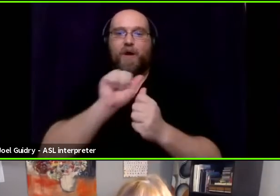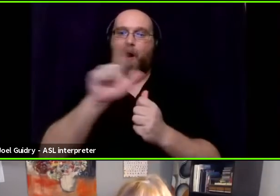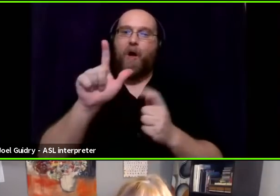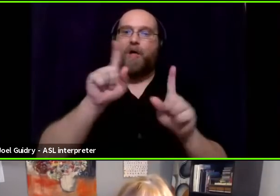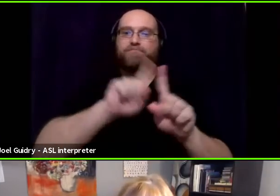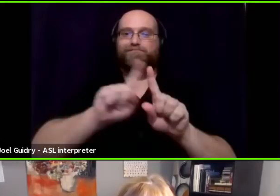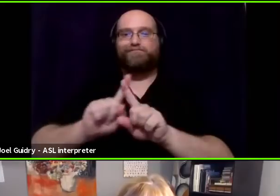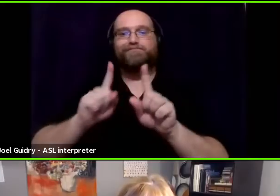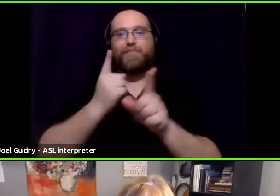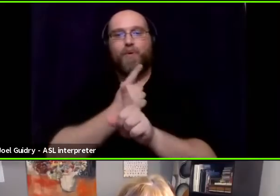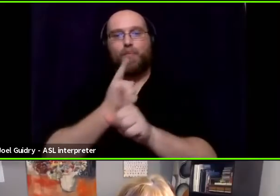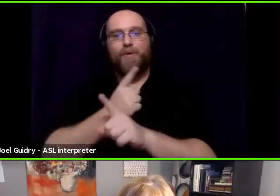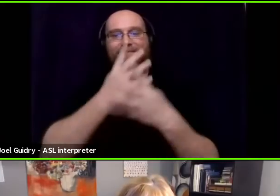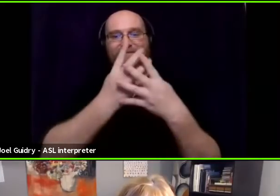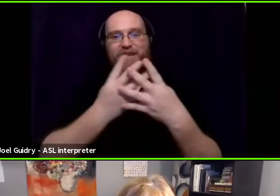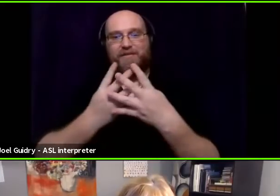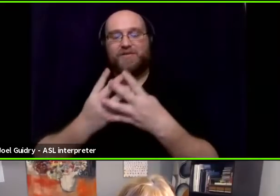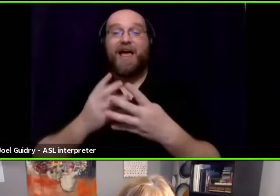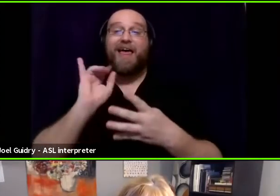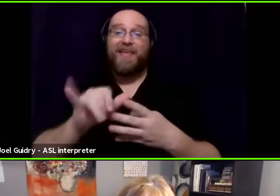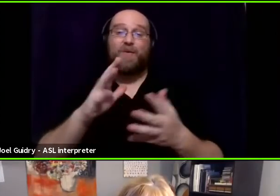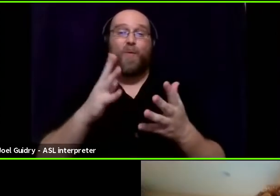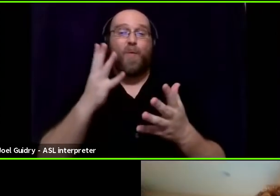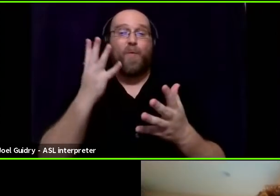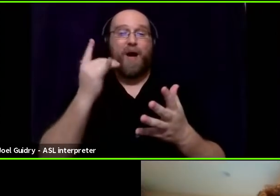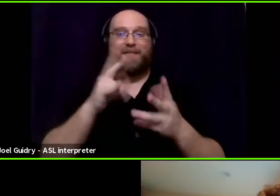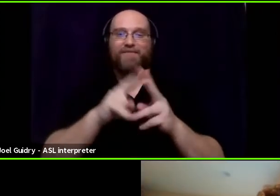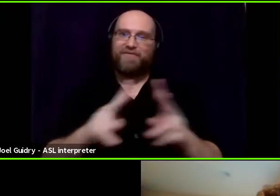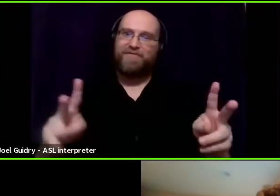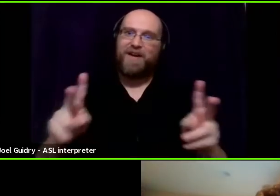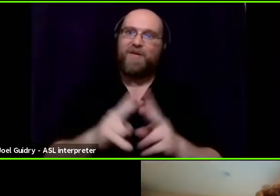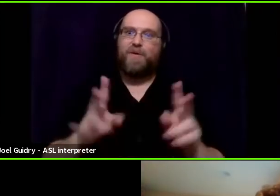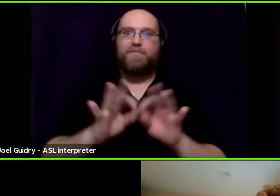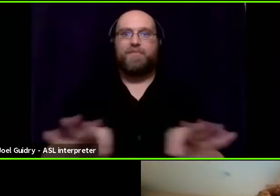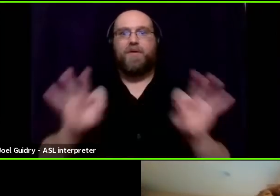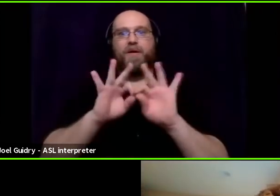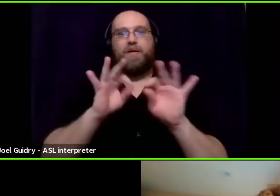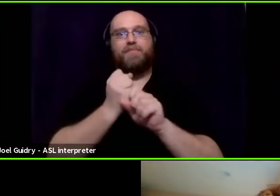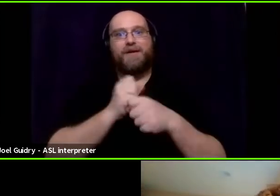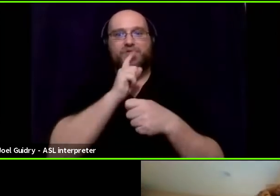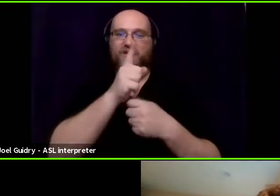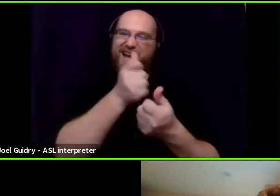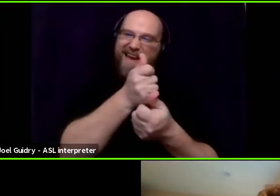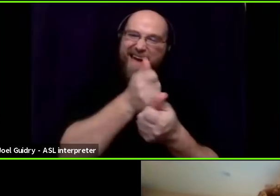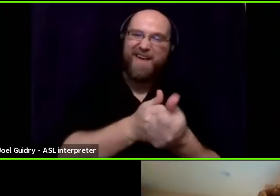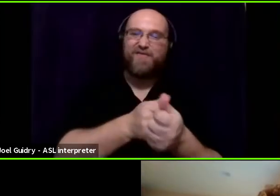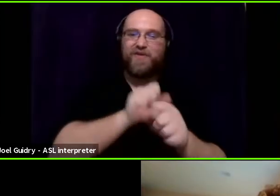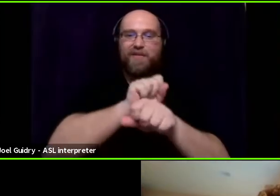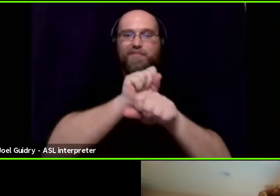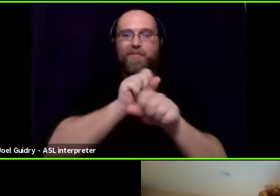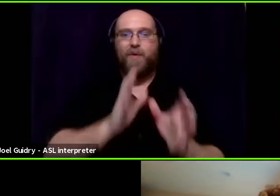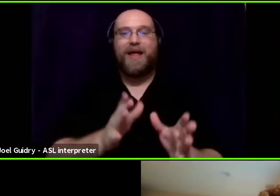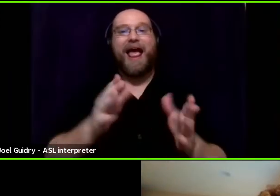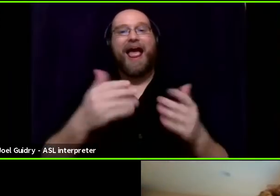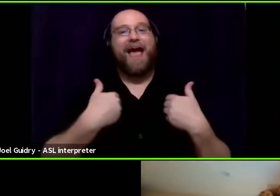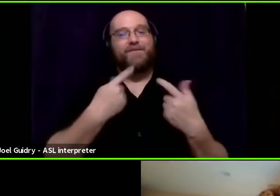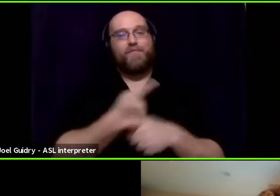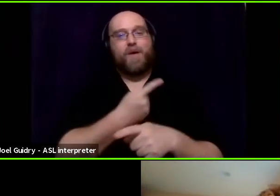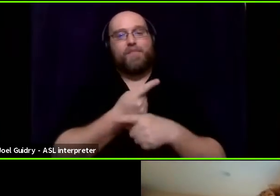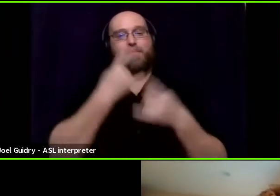it's critically important for the school district to make sure that every employee has the proper mask as designated